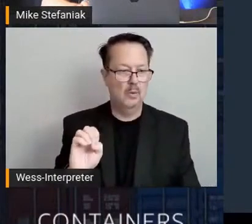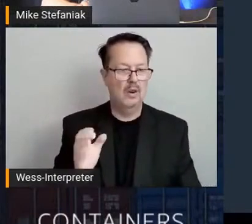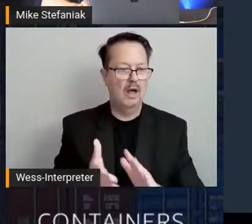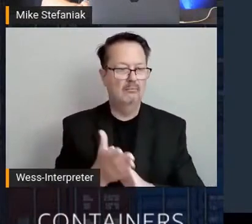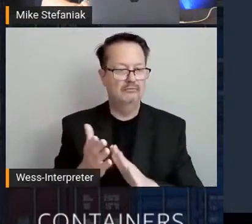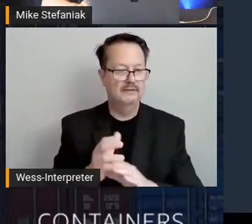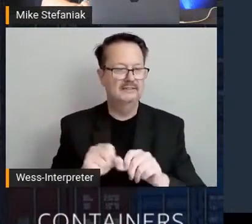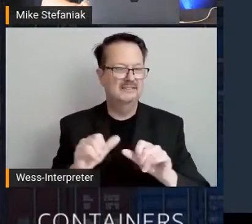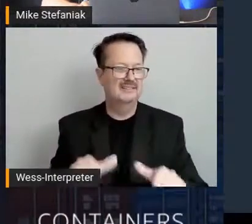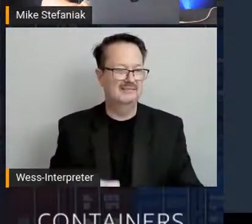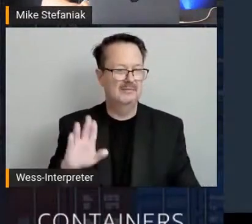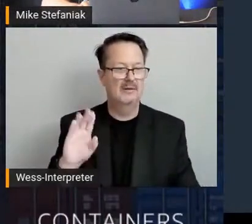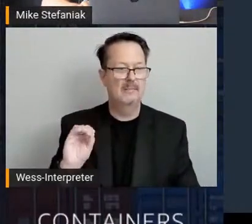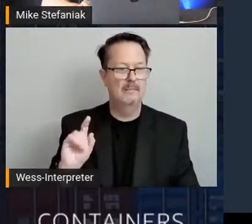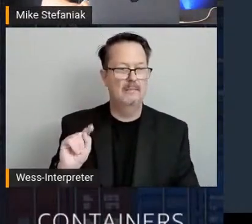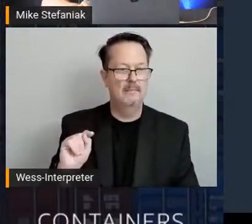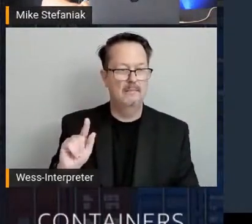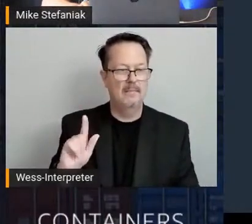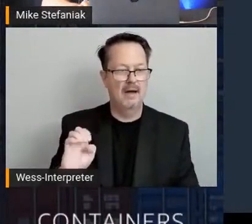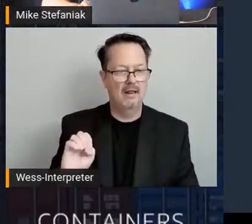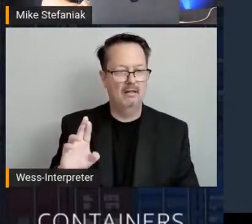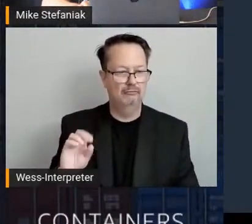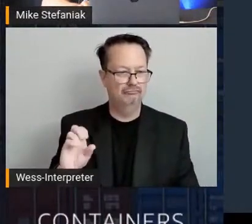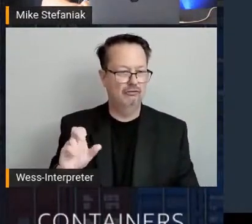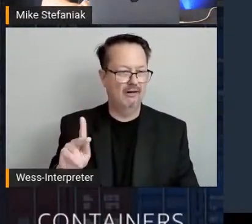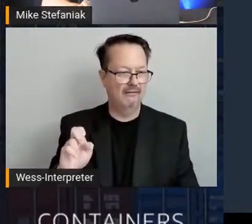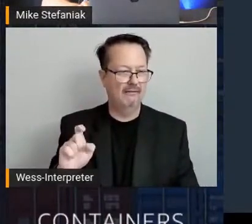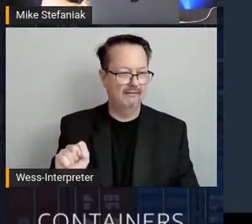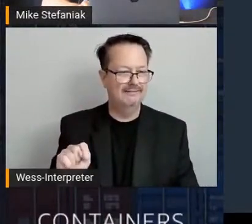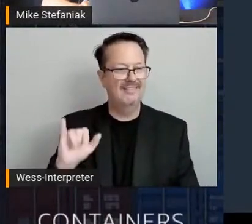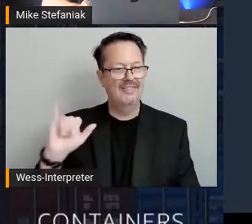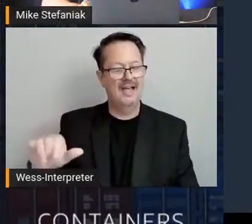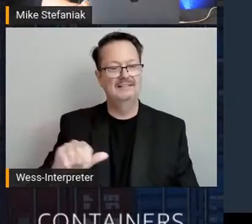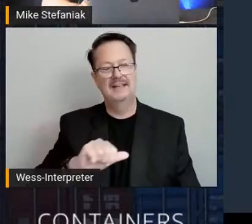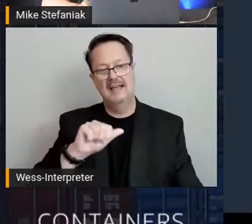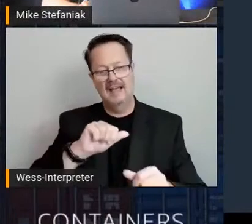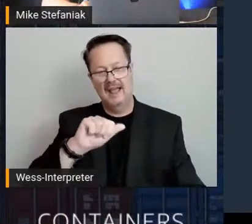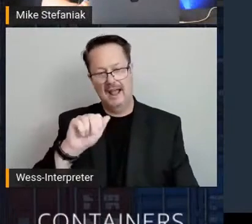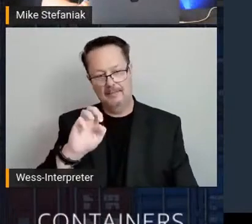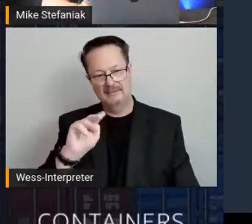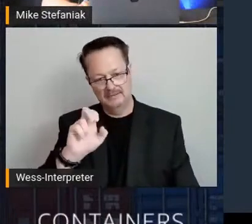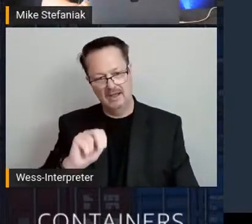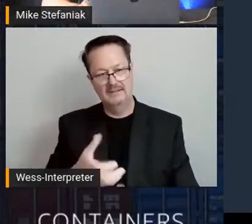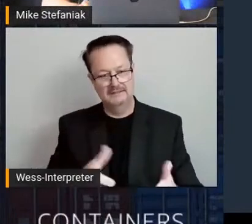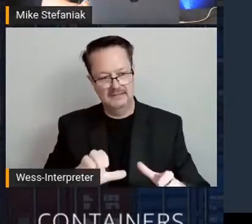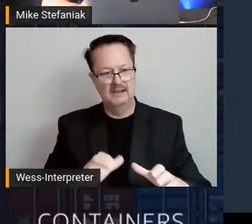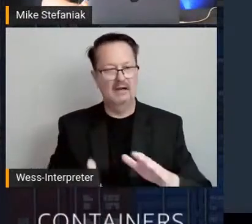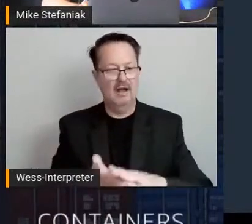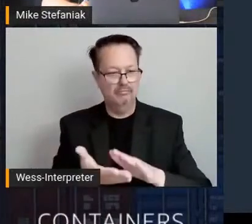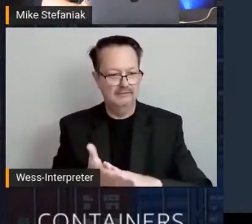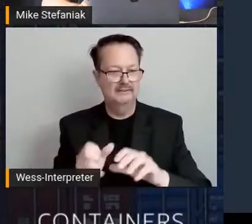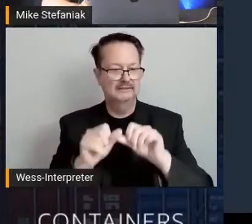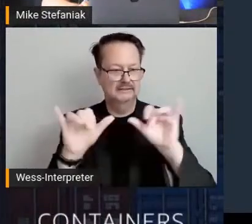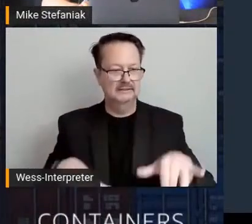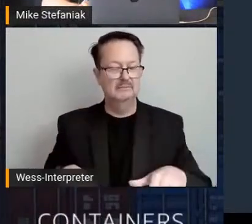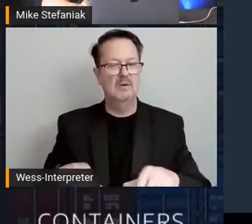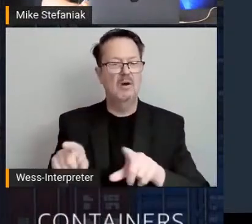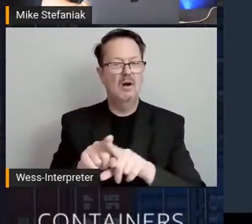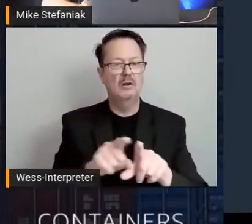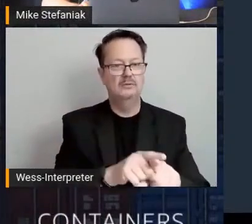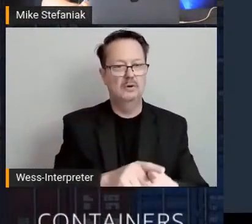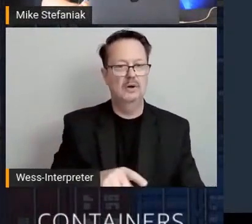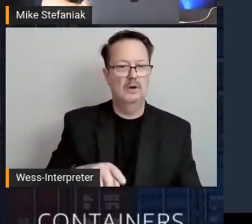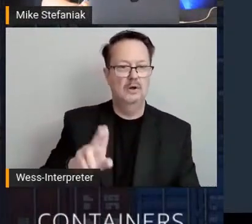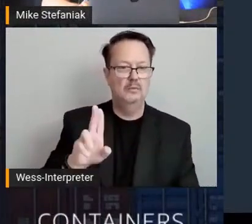BottleRocket. This is Amazon's container optimized operating system. We also support Ubuntu as a node